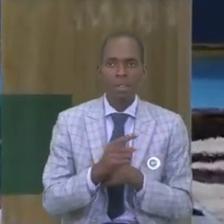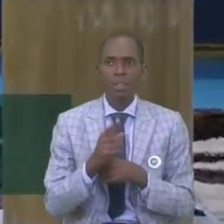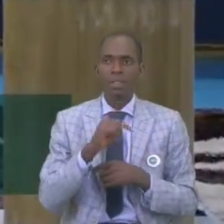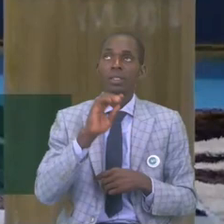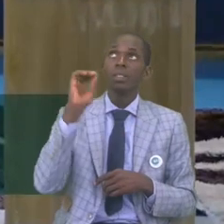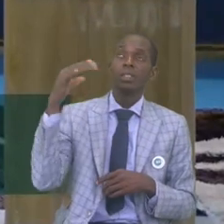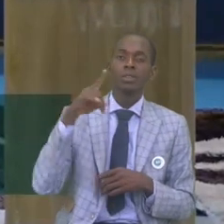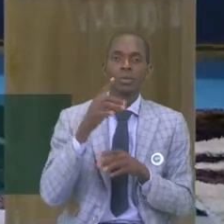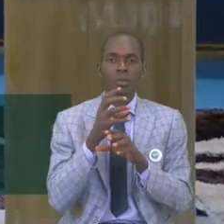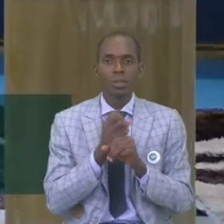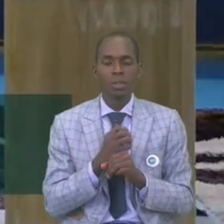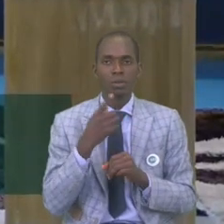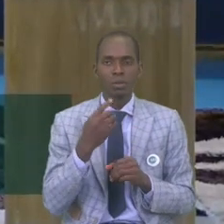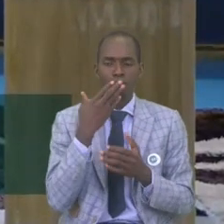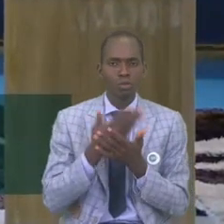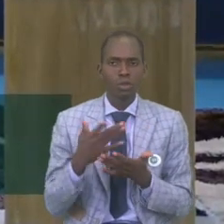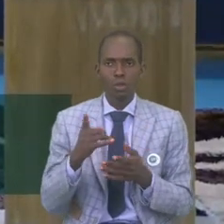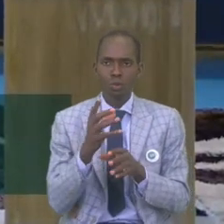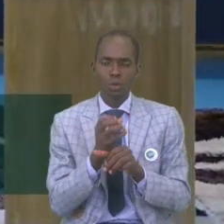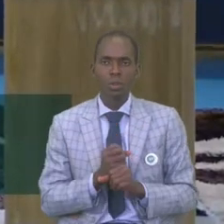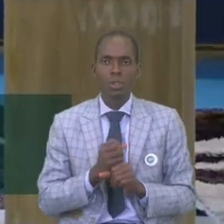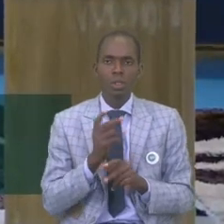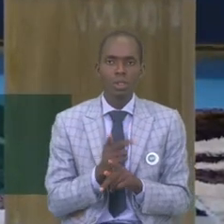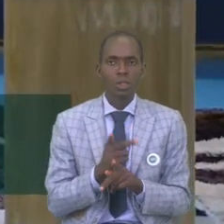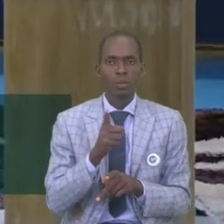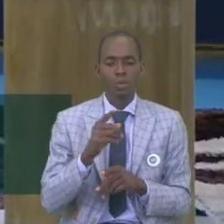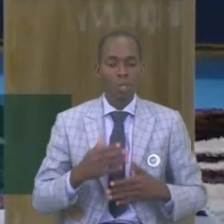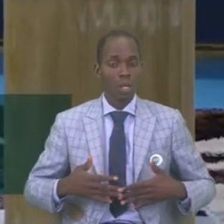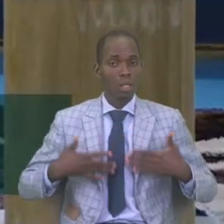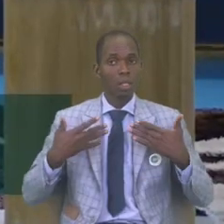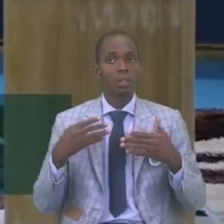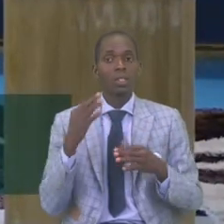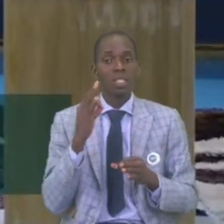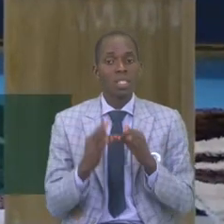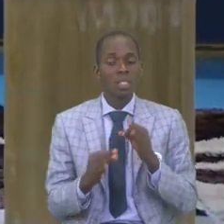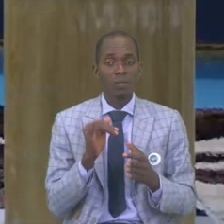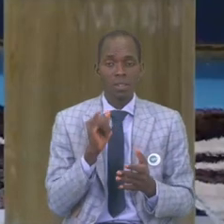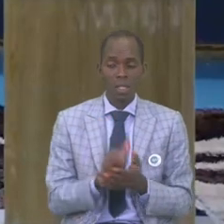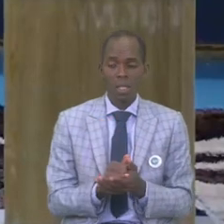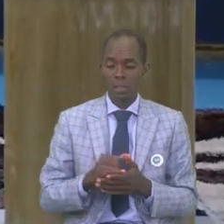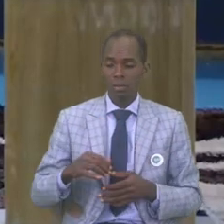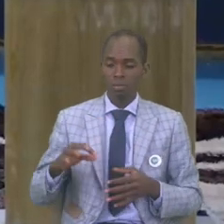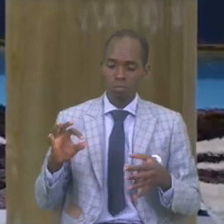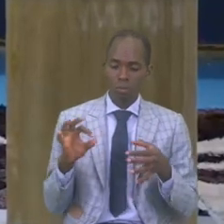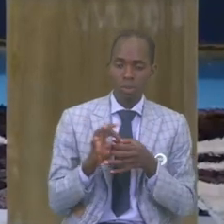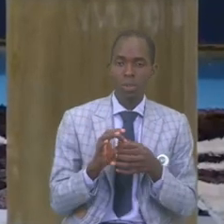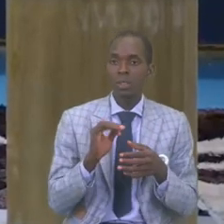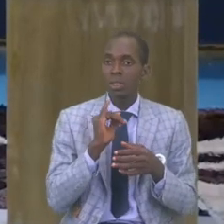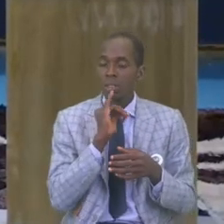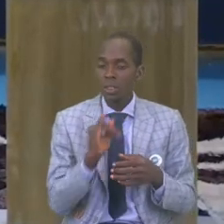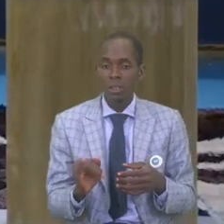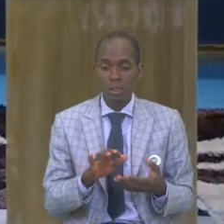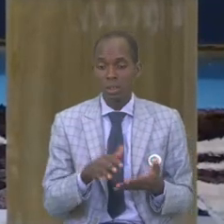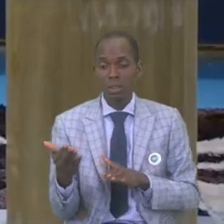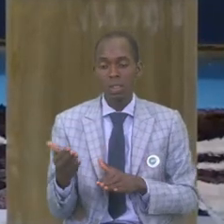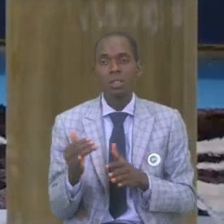the virtue you receive, keeps you alive. If that connection is severed, then that fellow